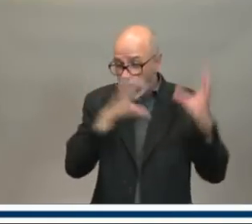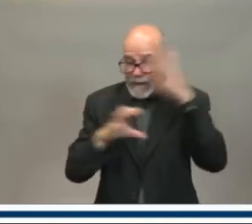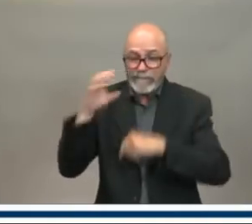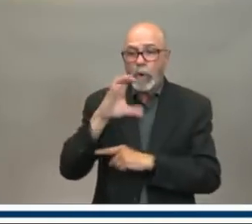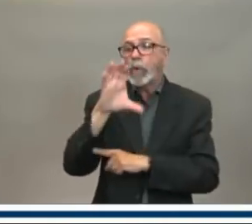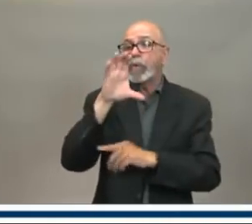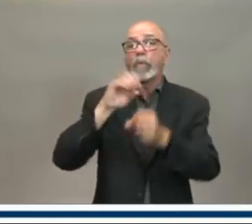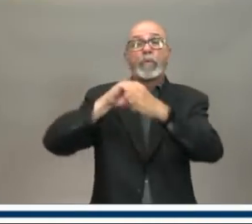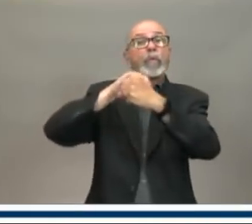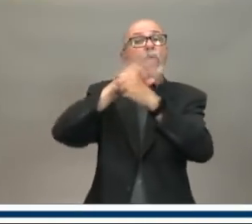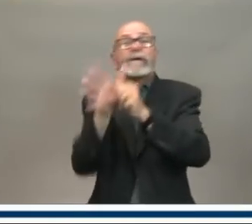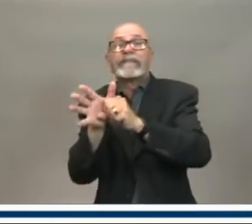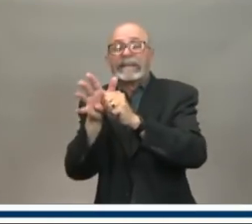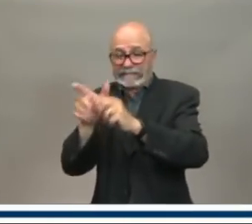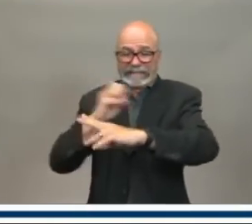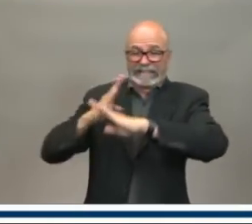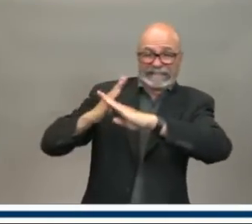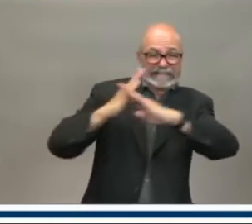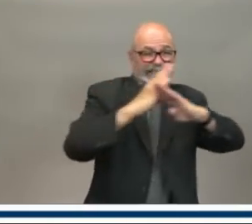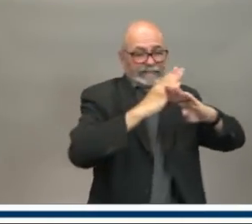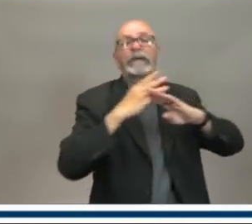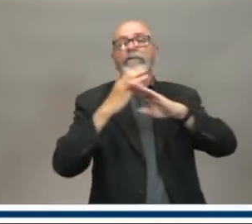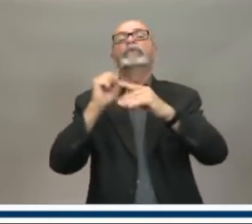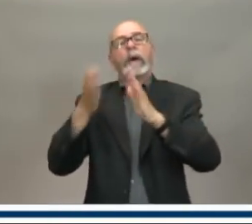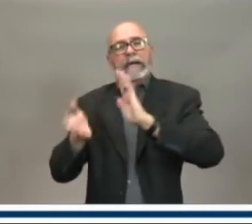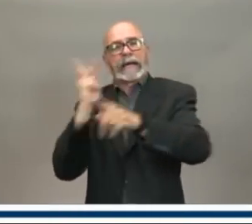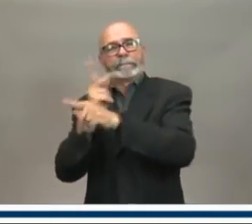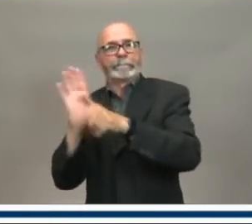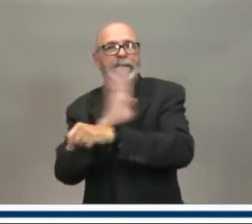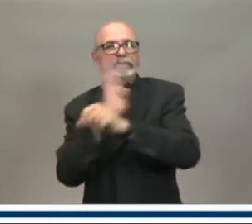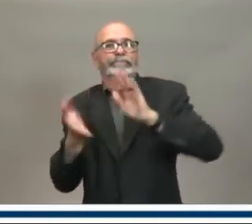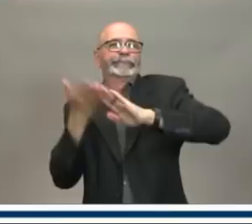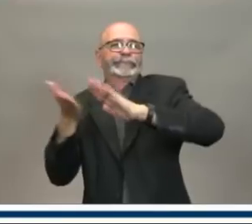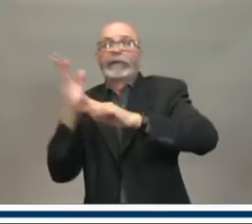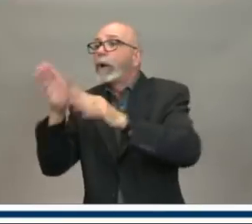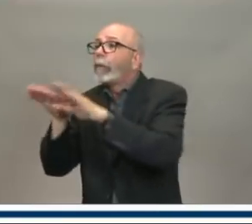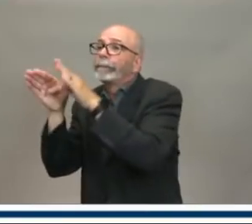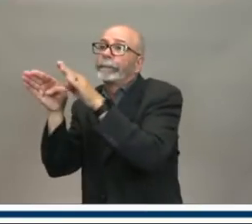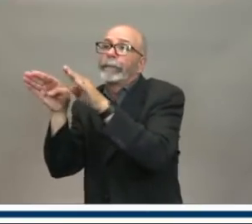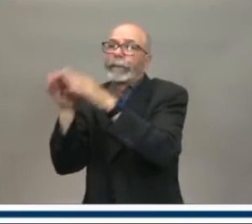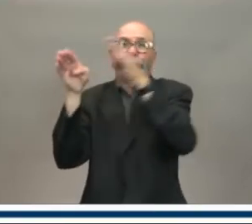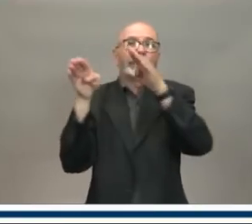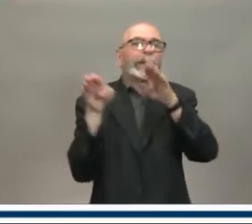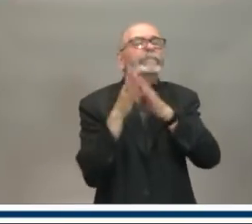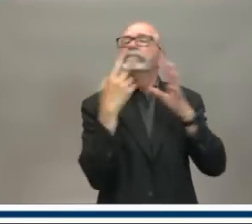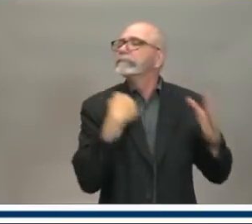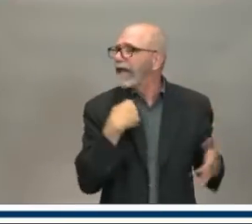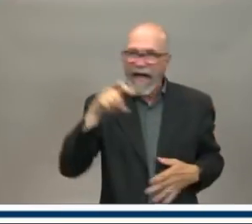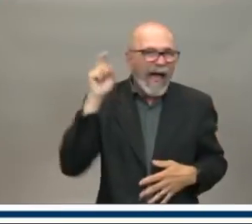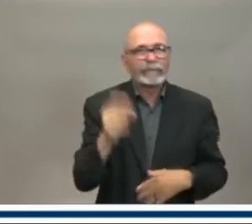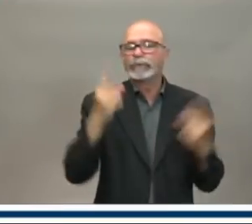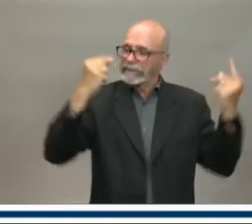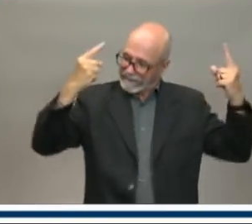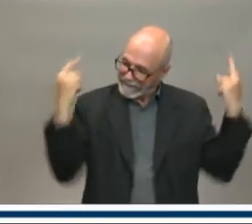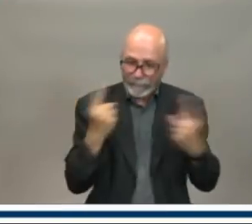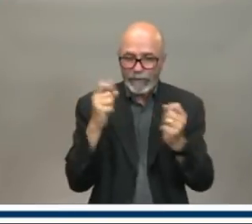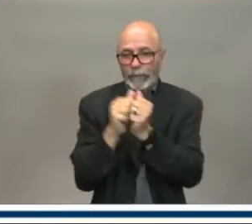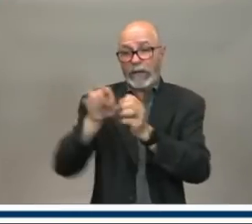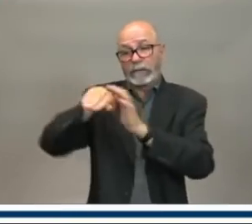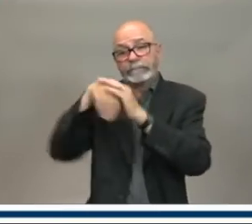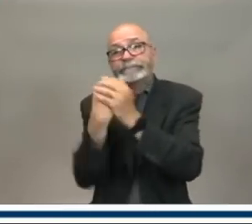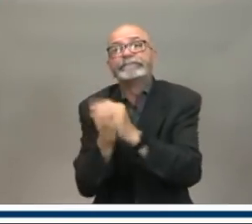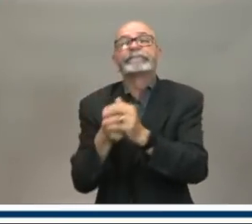economy. That means we have to continue to practice the personal preventive measures, which I'll outline in a minute, as